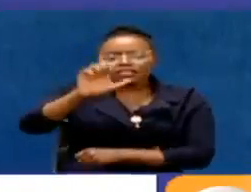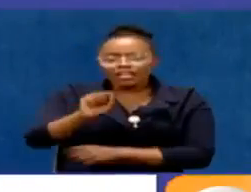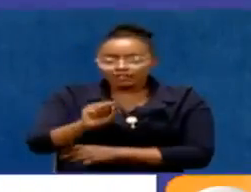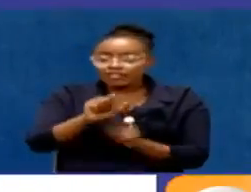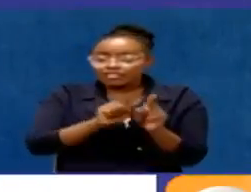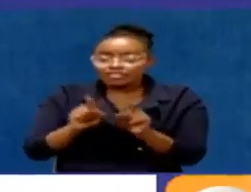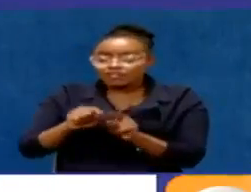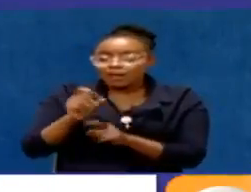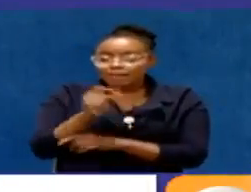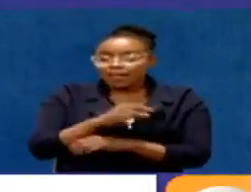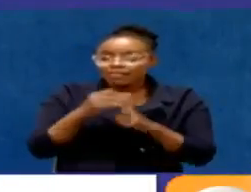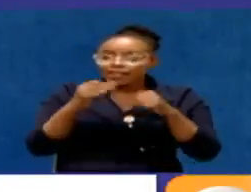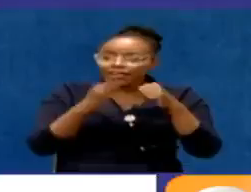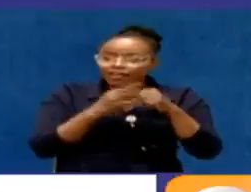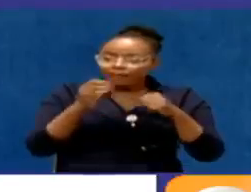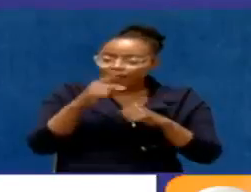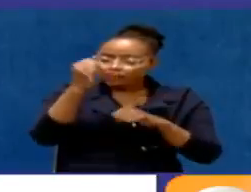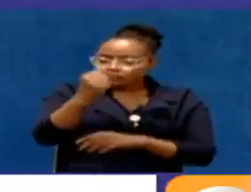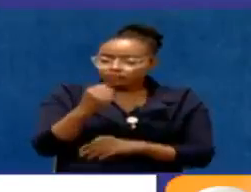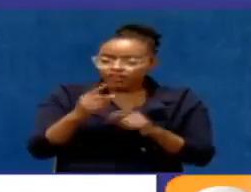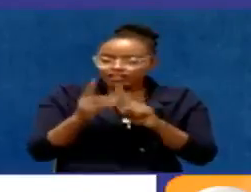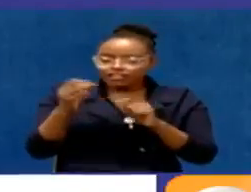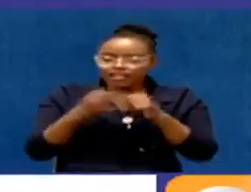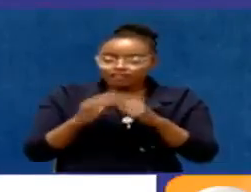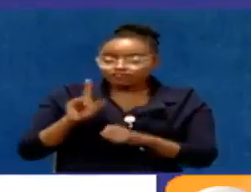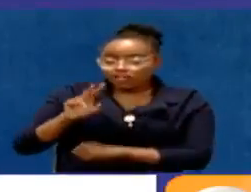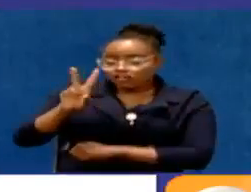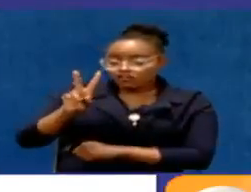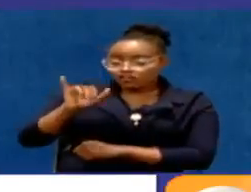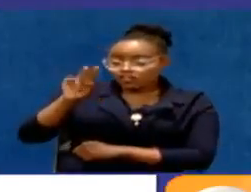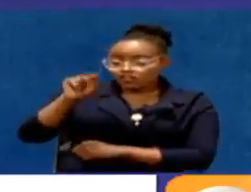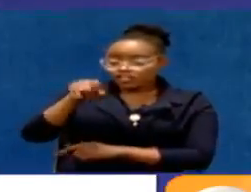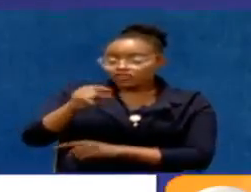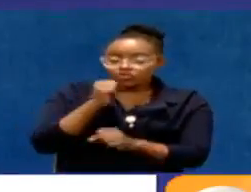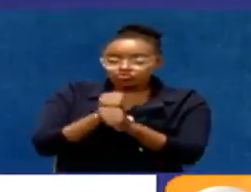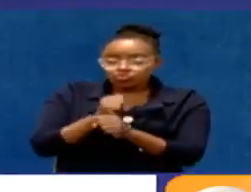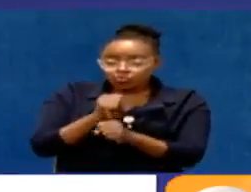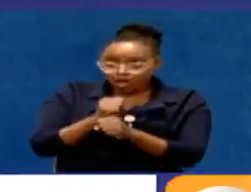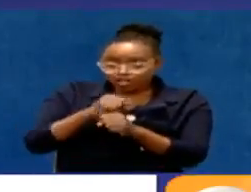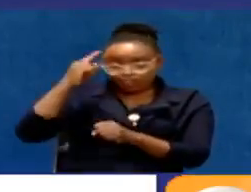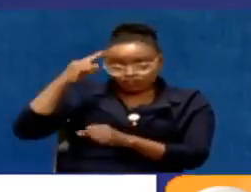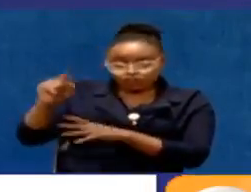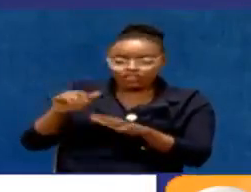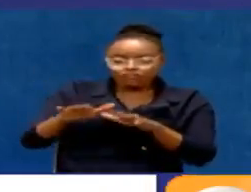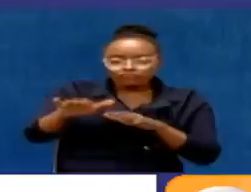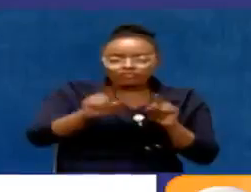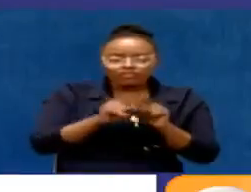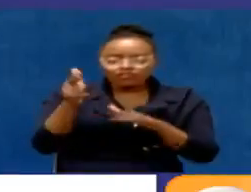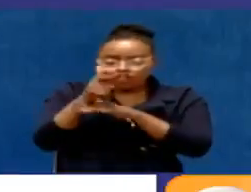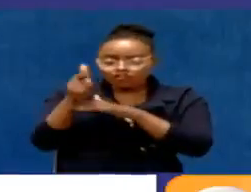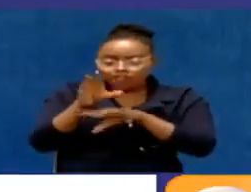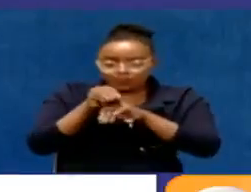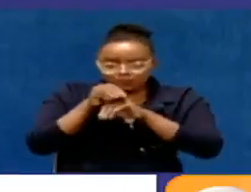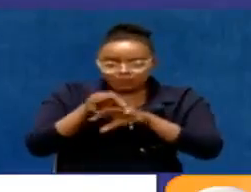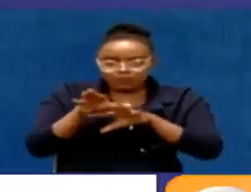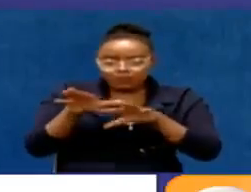On the 8th of May this year, Police Constable Vivian Williams, attached to Traffic Department in Mombasa, shared a video pleading to